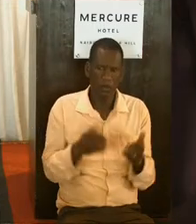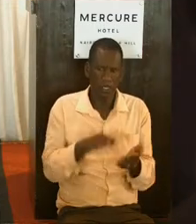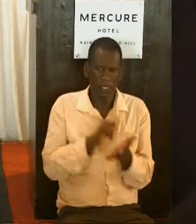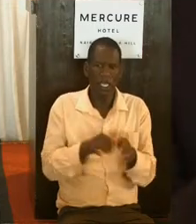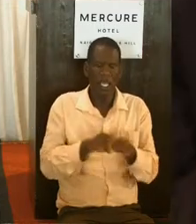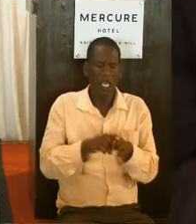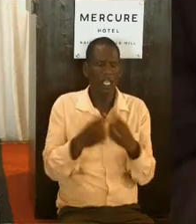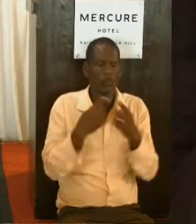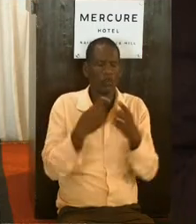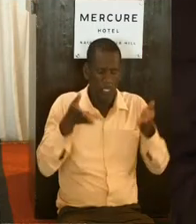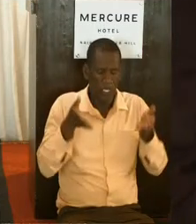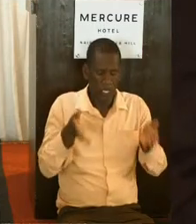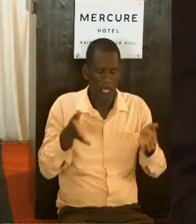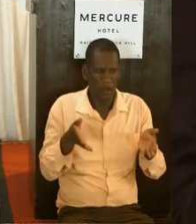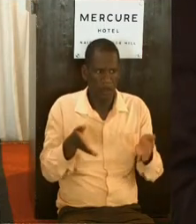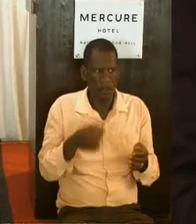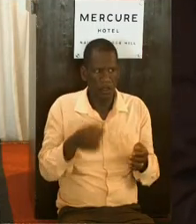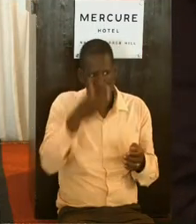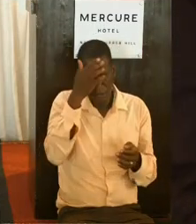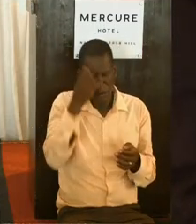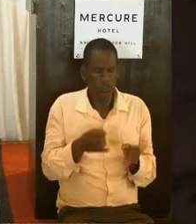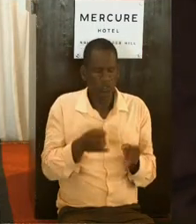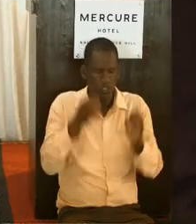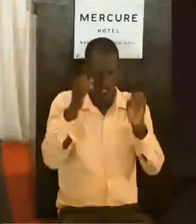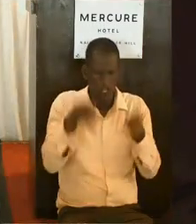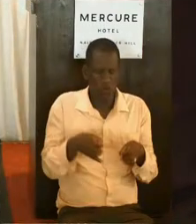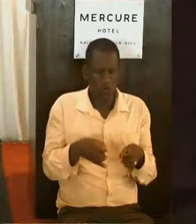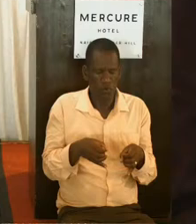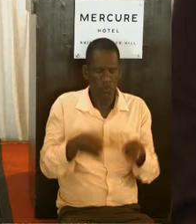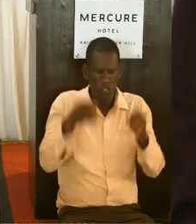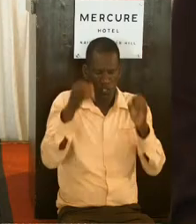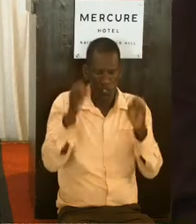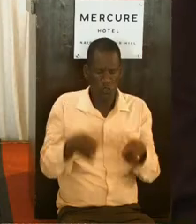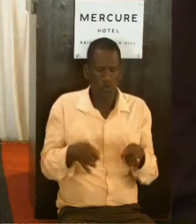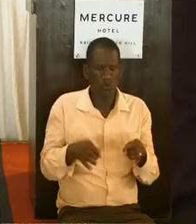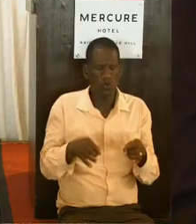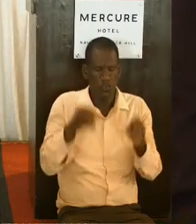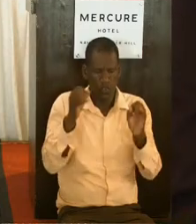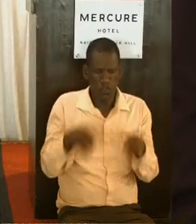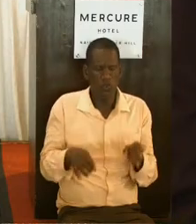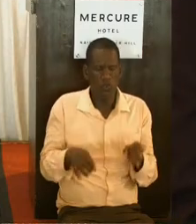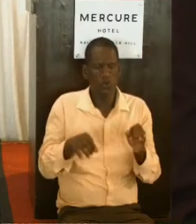as we speak now because of the new legal regime